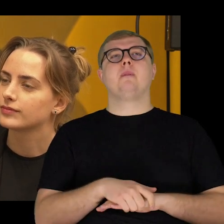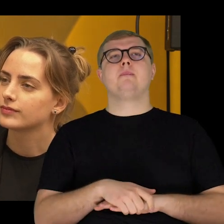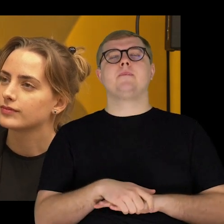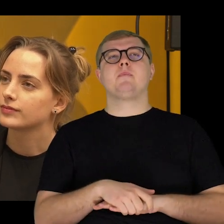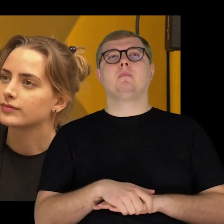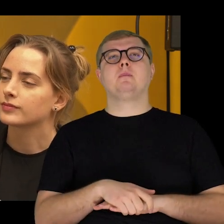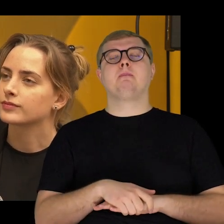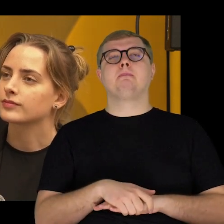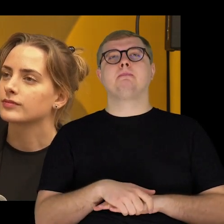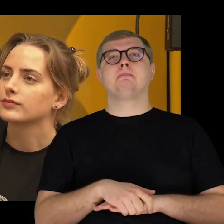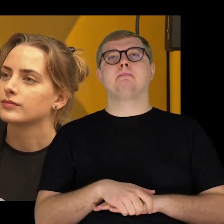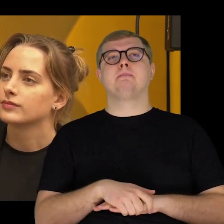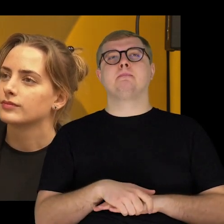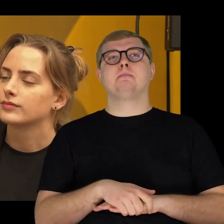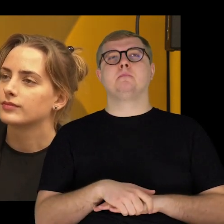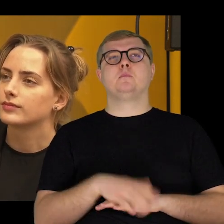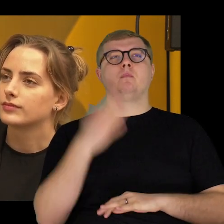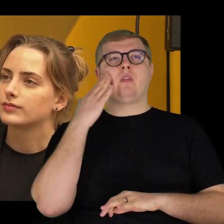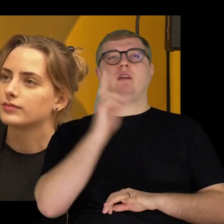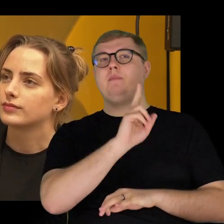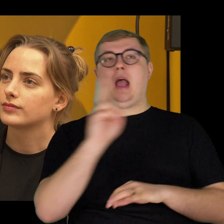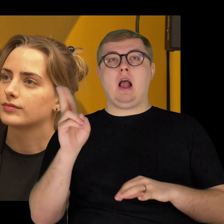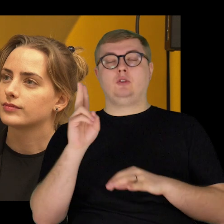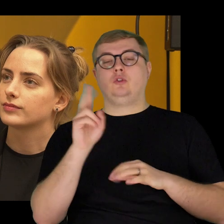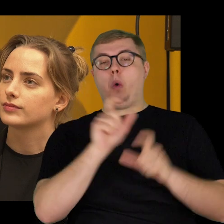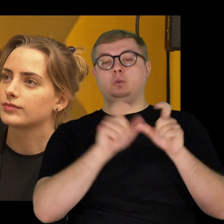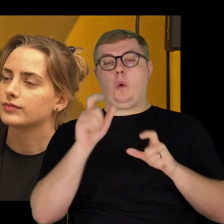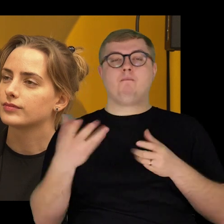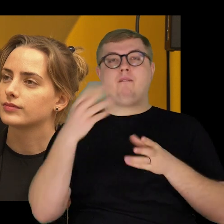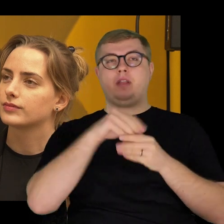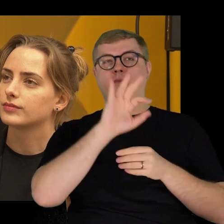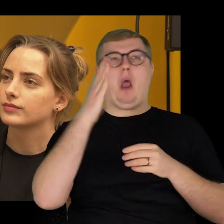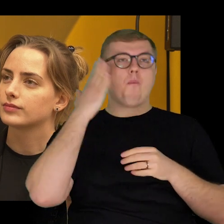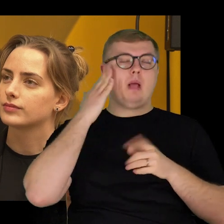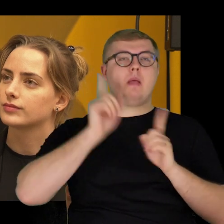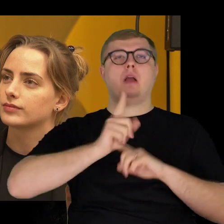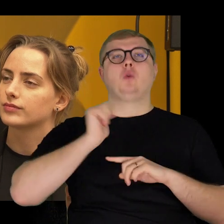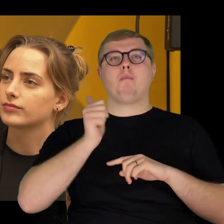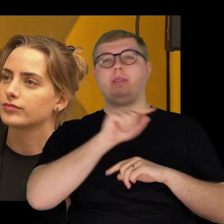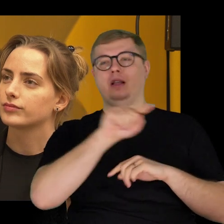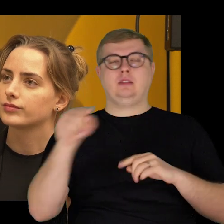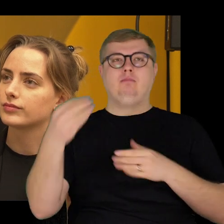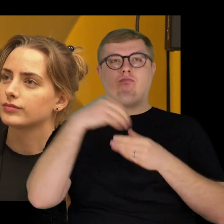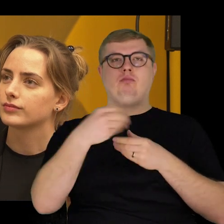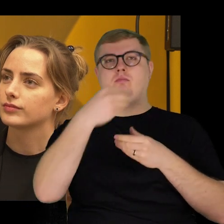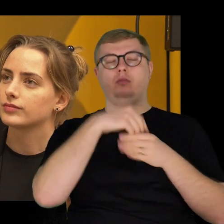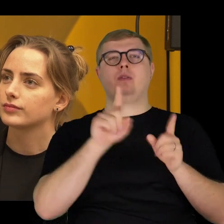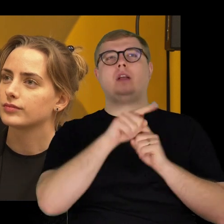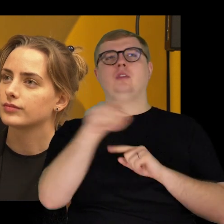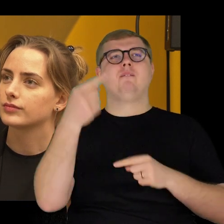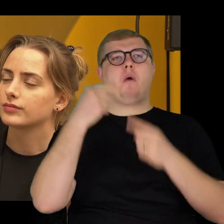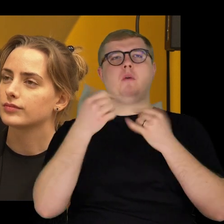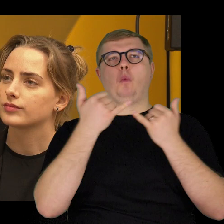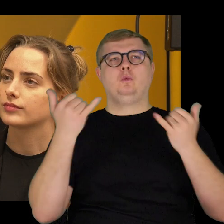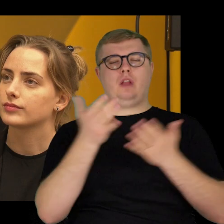I mean, obviously, everyone is bringing some skills and competence coming from the